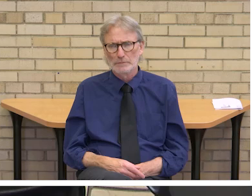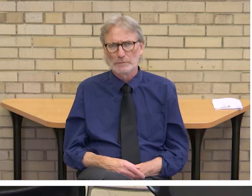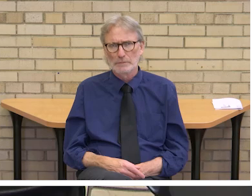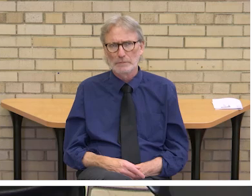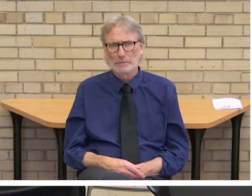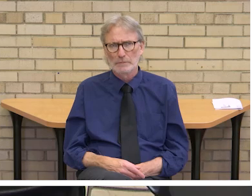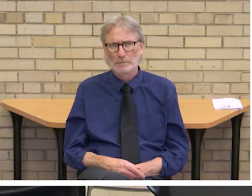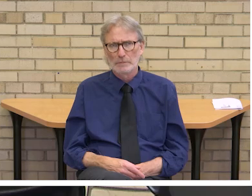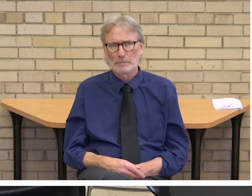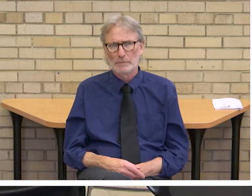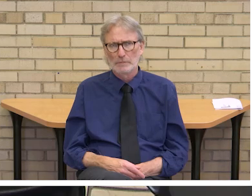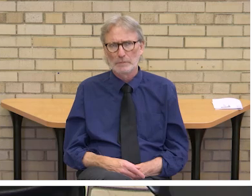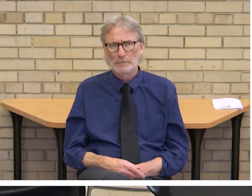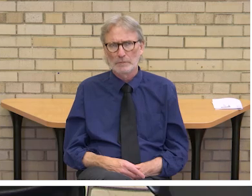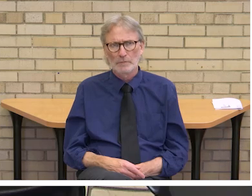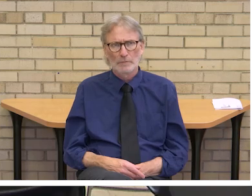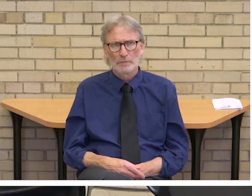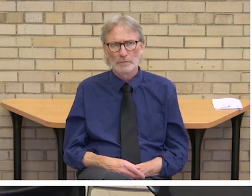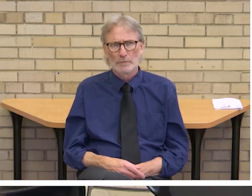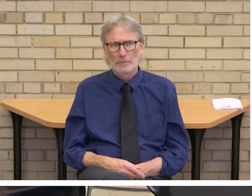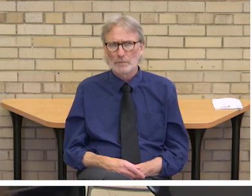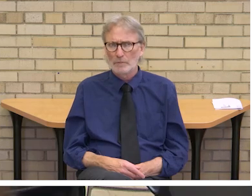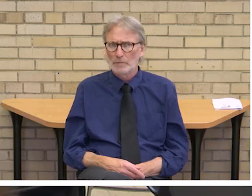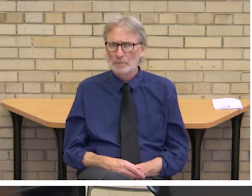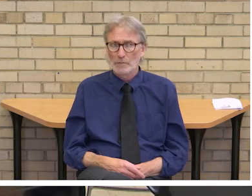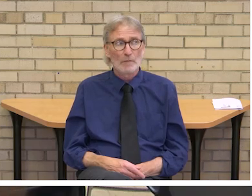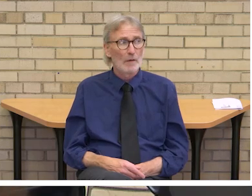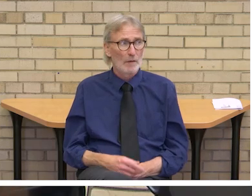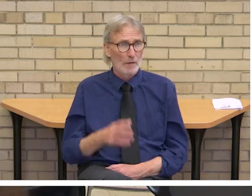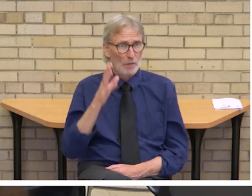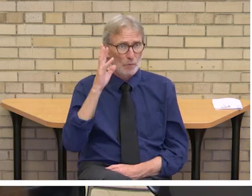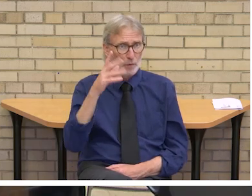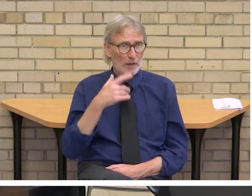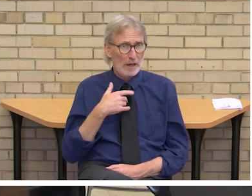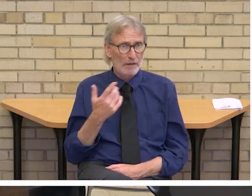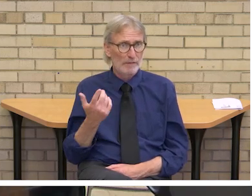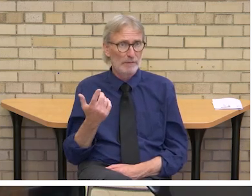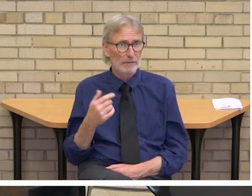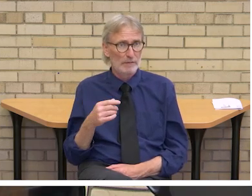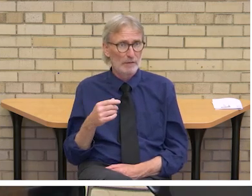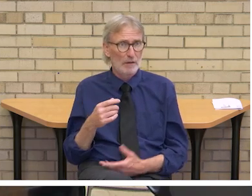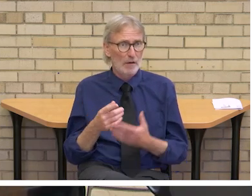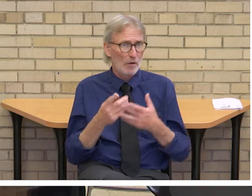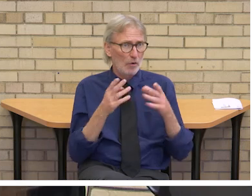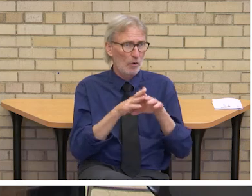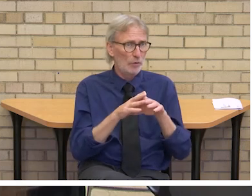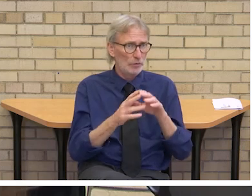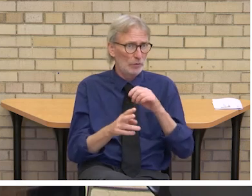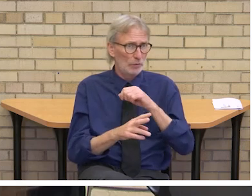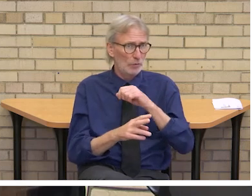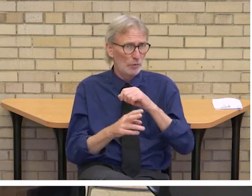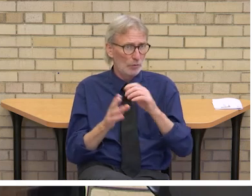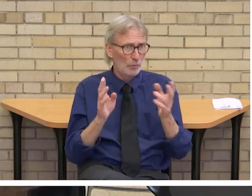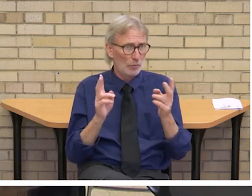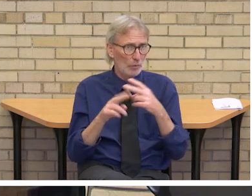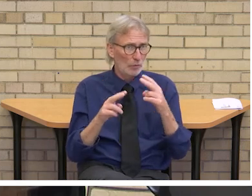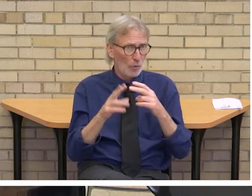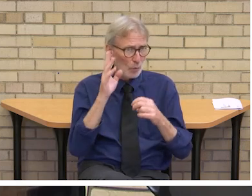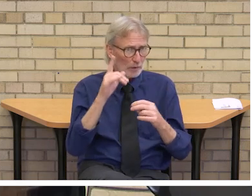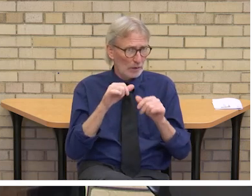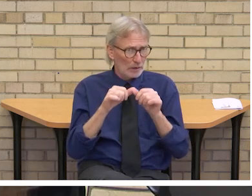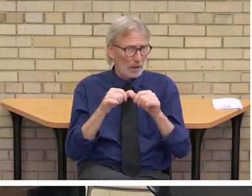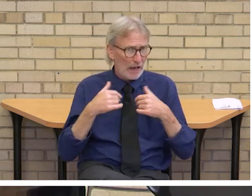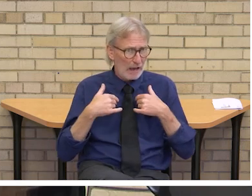Are the traffic studies going to be ongoing so that as you do additional road closures both in and out of Oakland, you'll be able to continue to have traffic